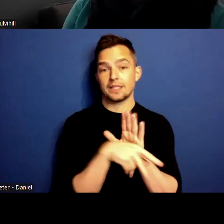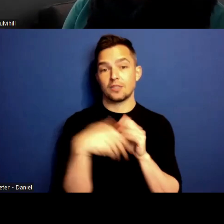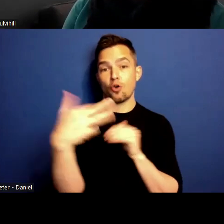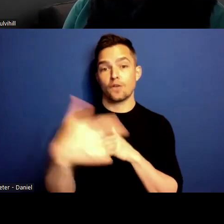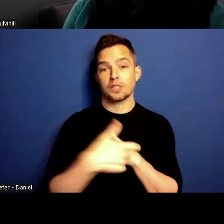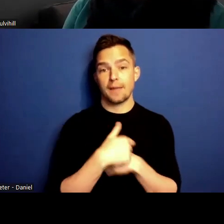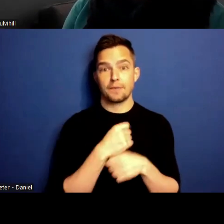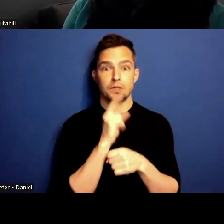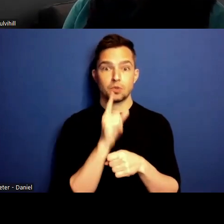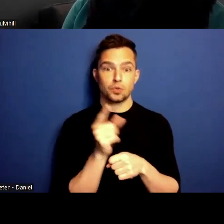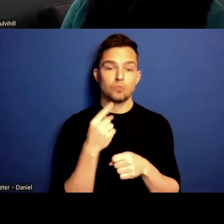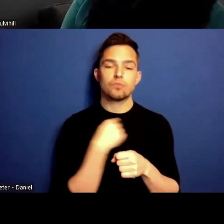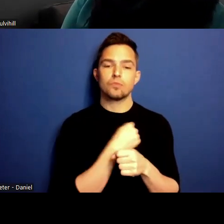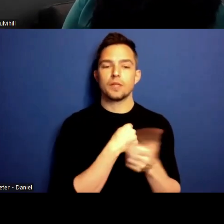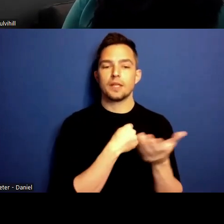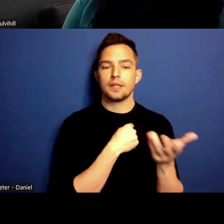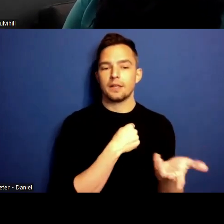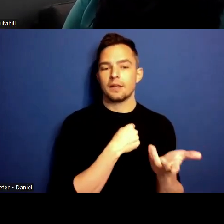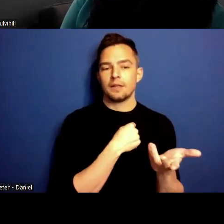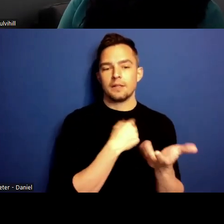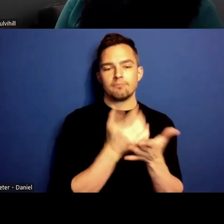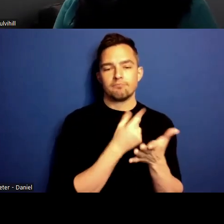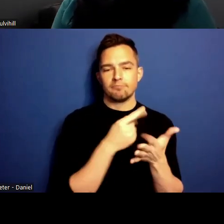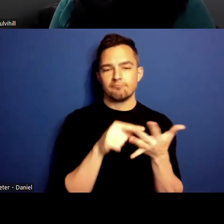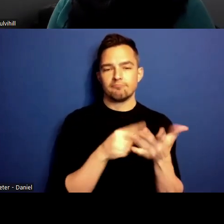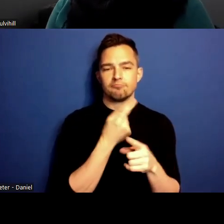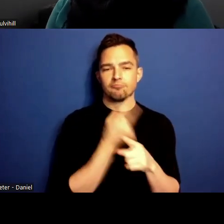to make sure that we were getting this right.